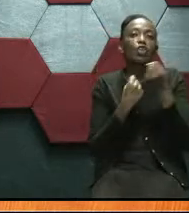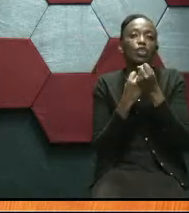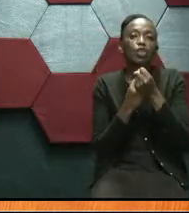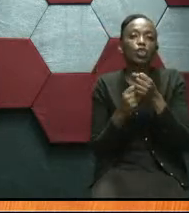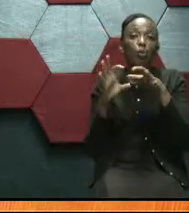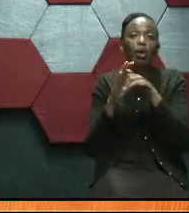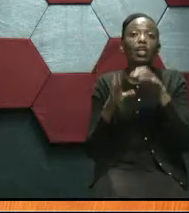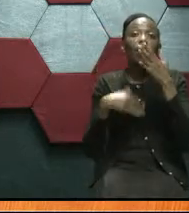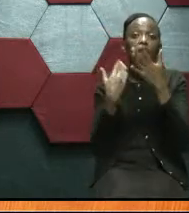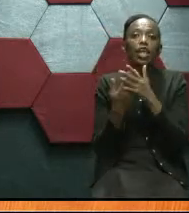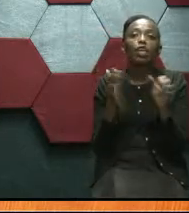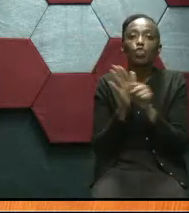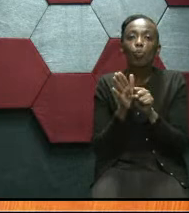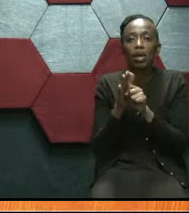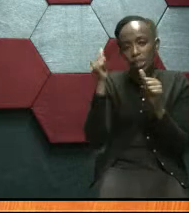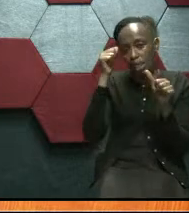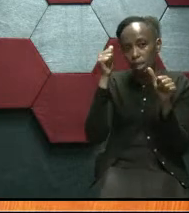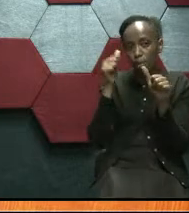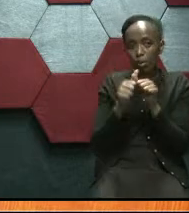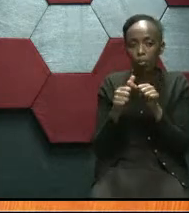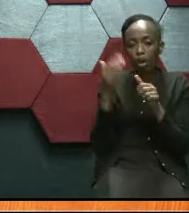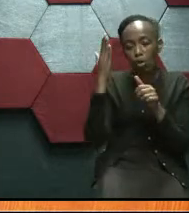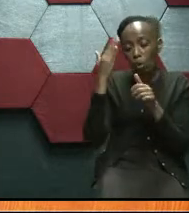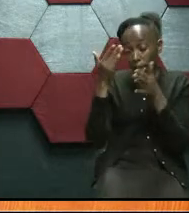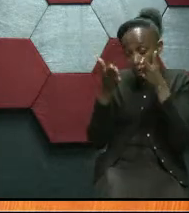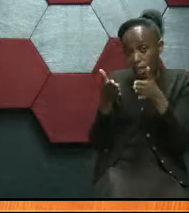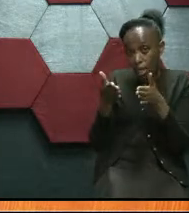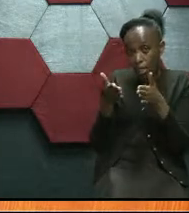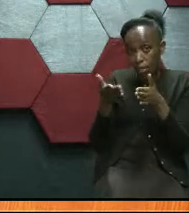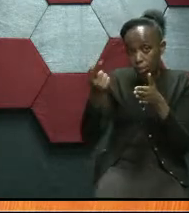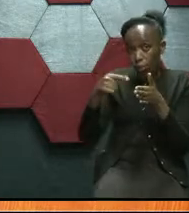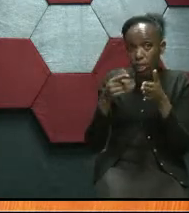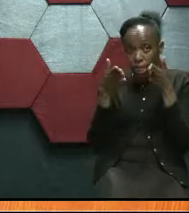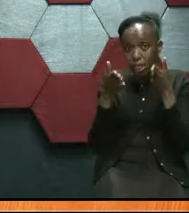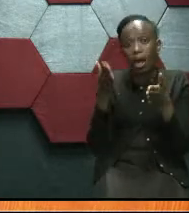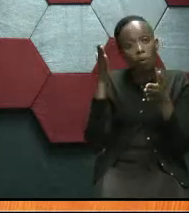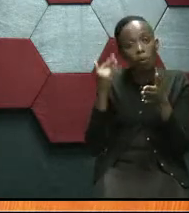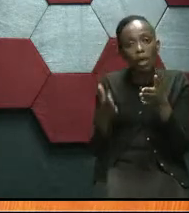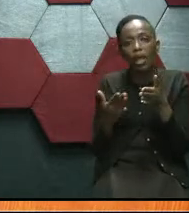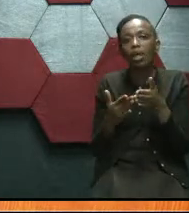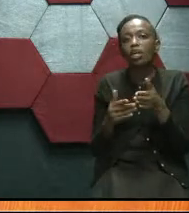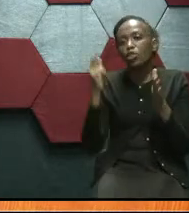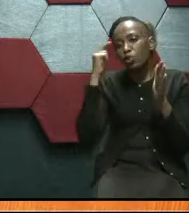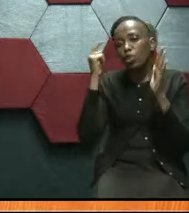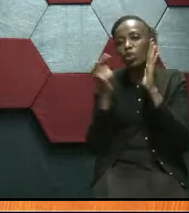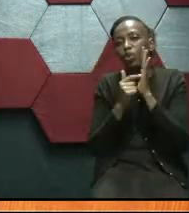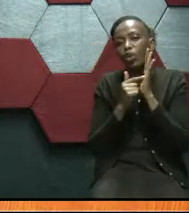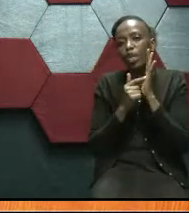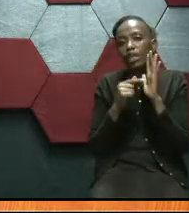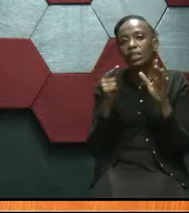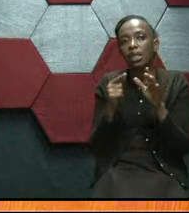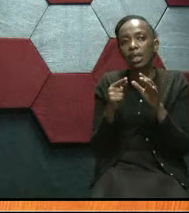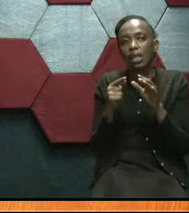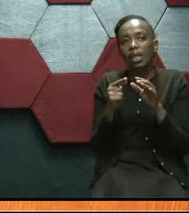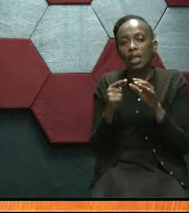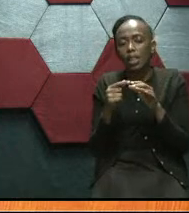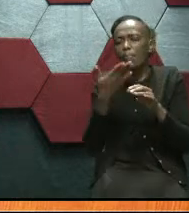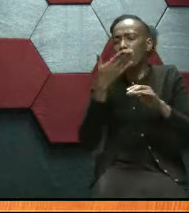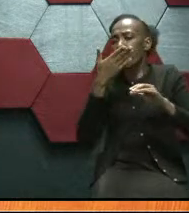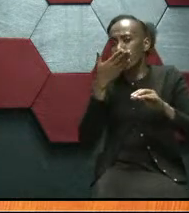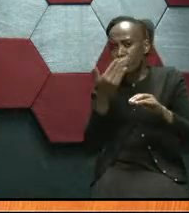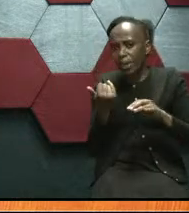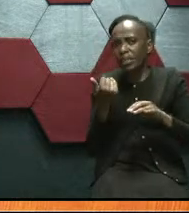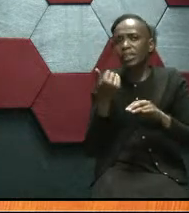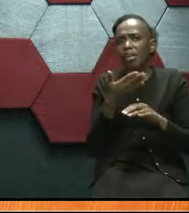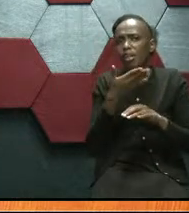Thank you so much. And remember, why are we here today? We are here to recognize the creme de la creme. So creme